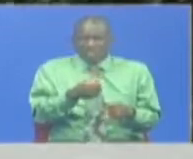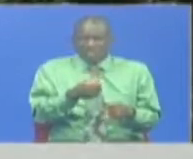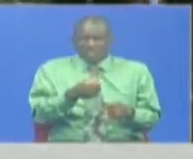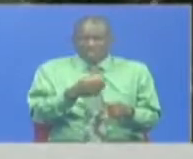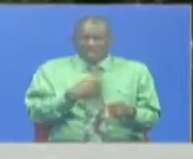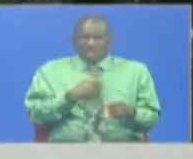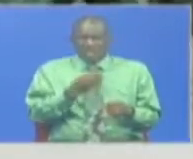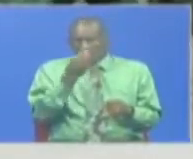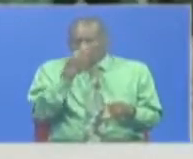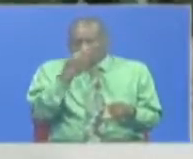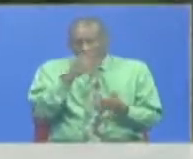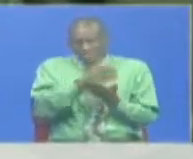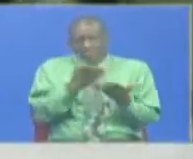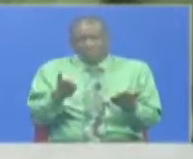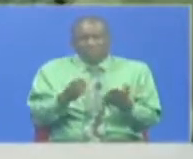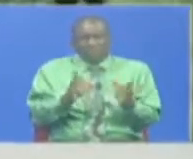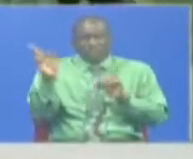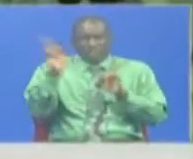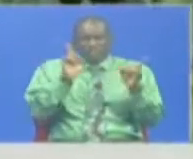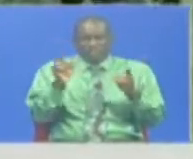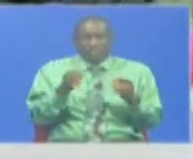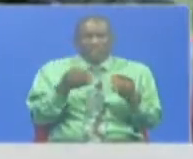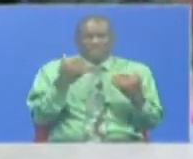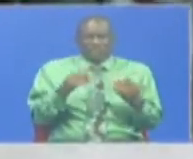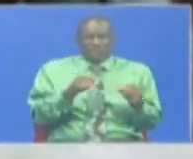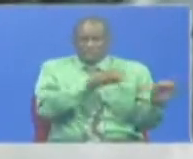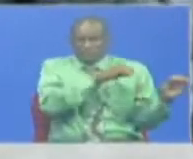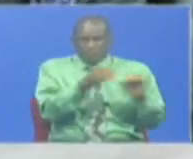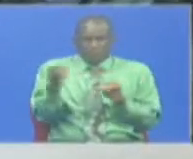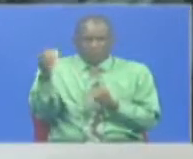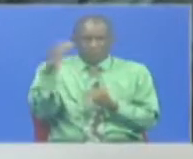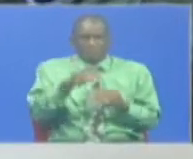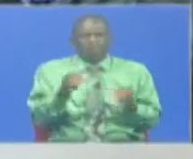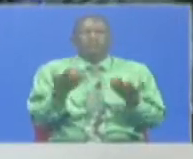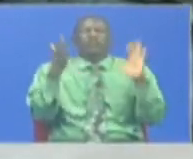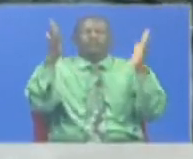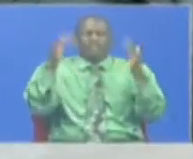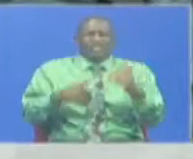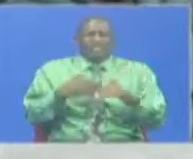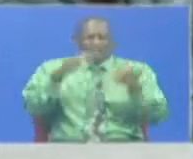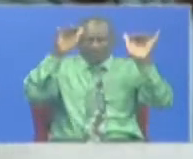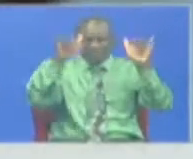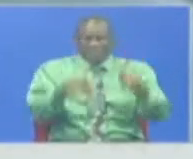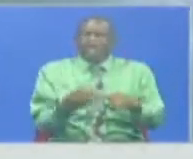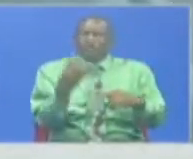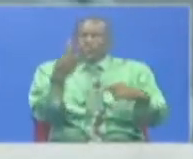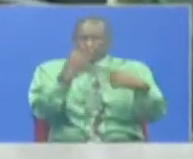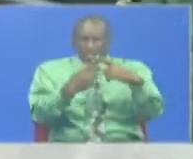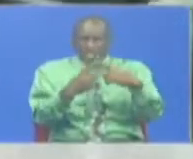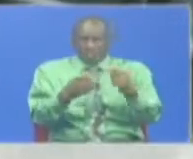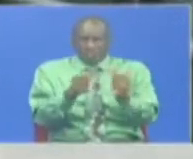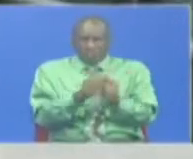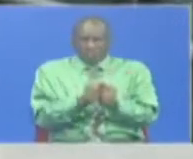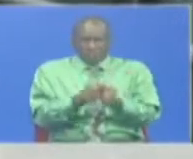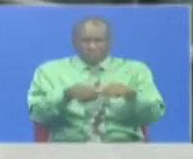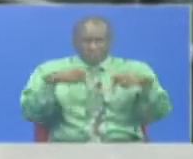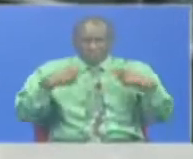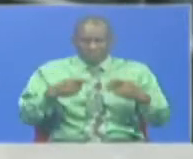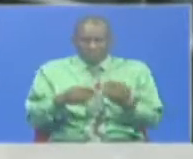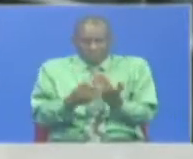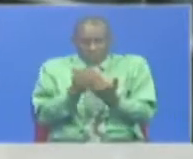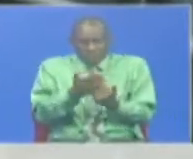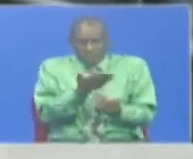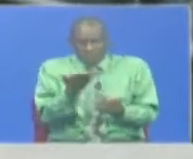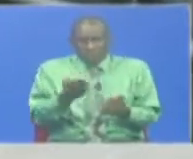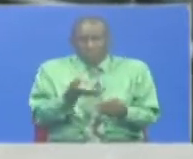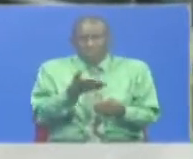for the journey. They are being taken back to the wild after spending close to 4 years with their human minders, the wardens who